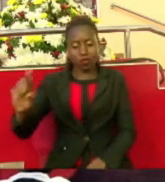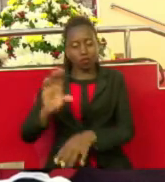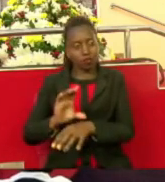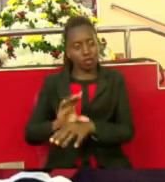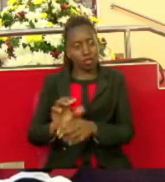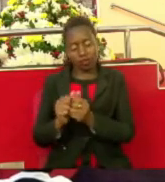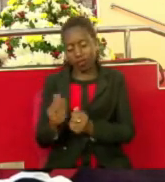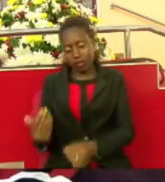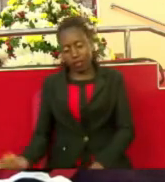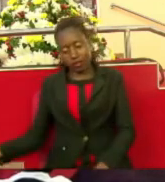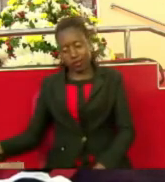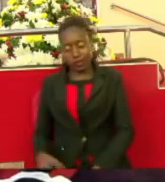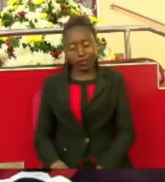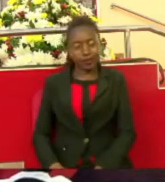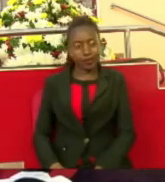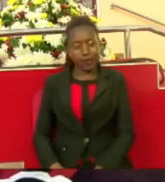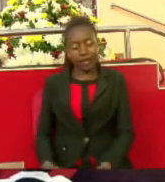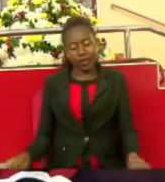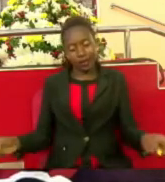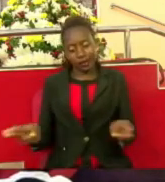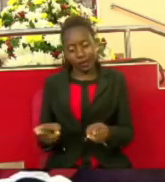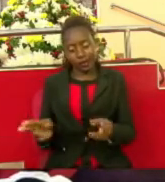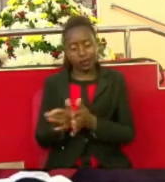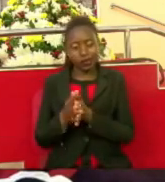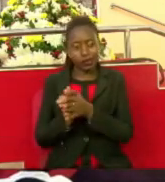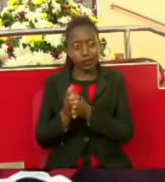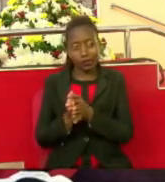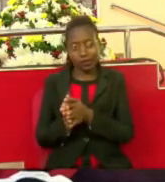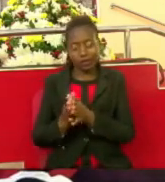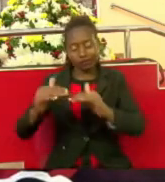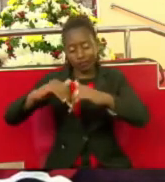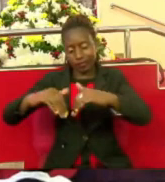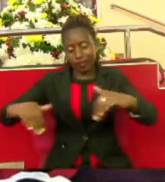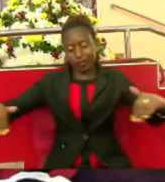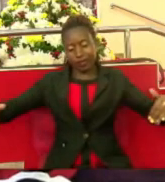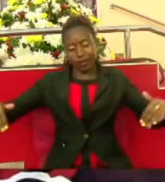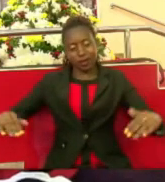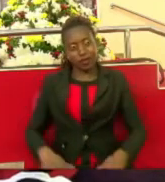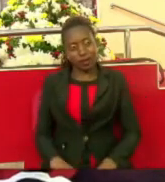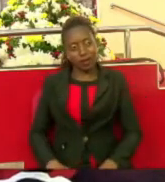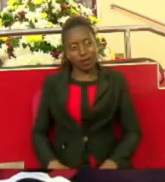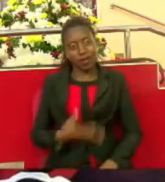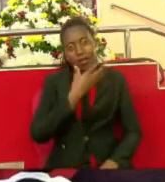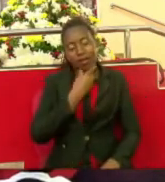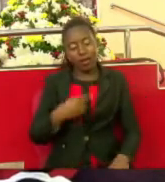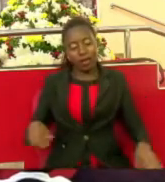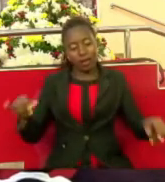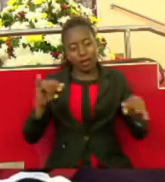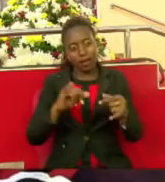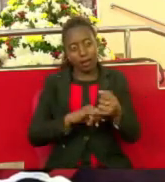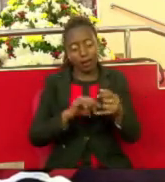The long story short, they parted ways. My brother came back with his tail between his